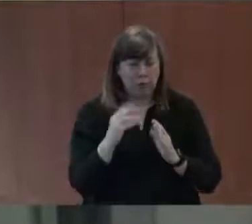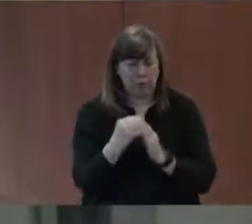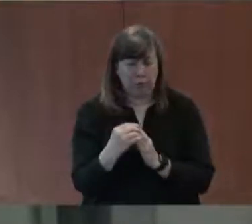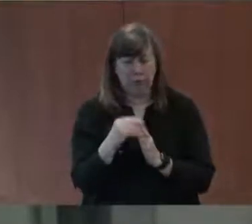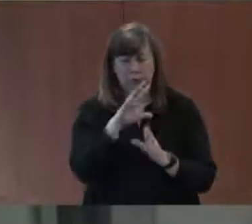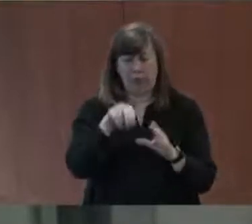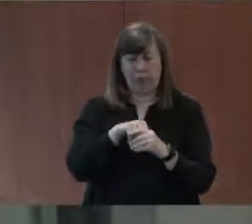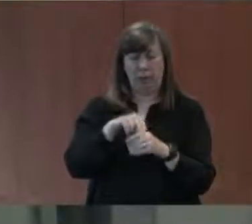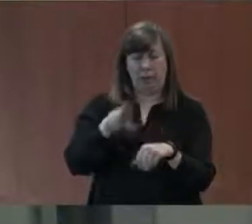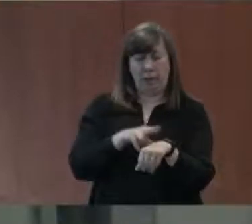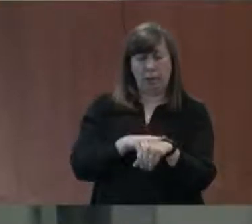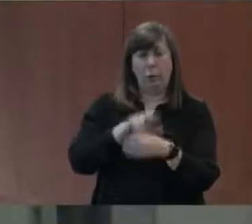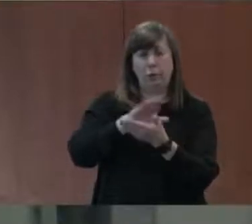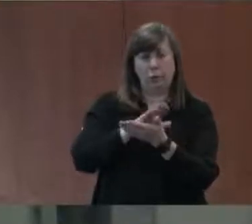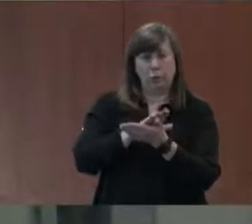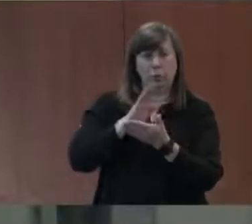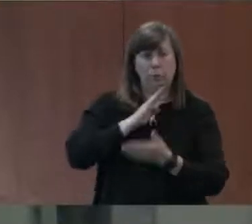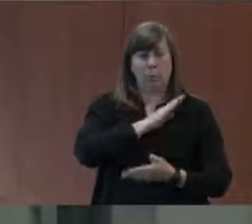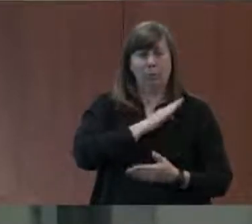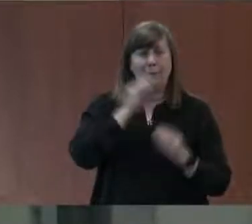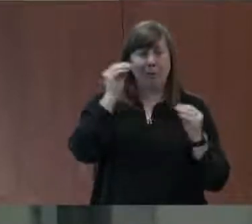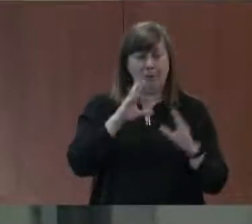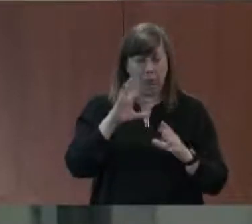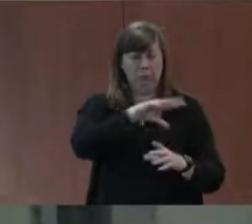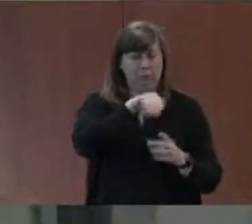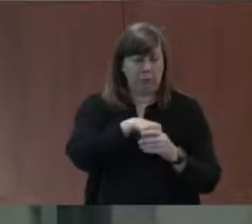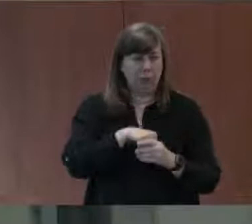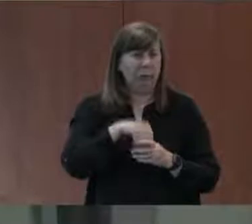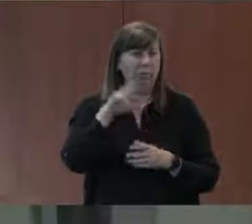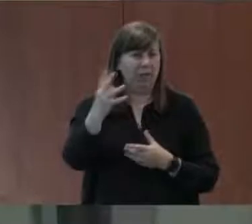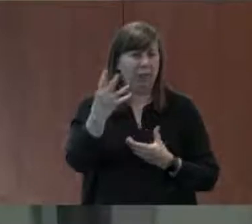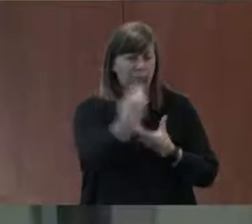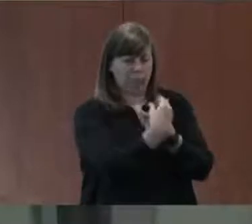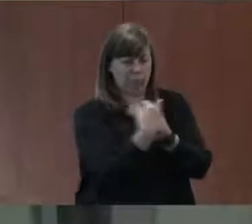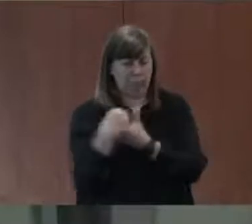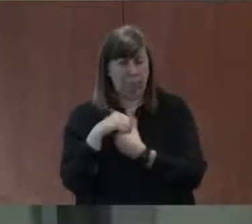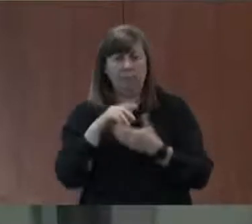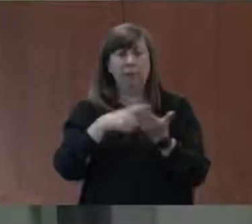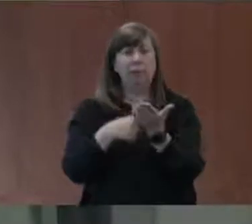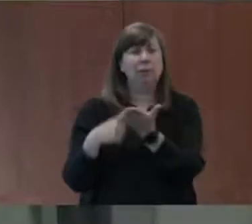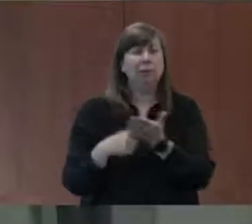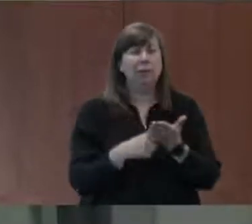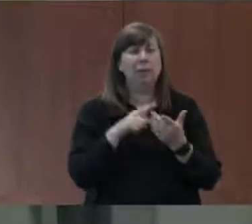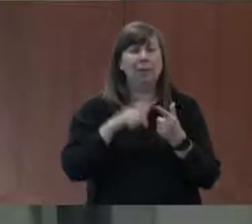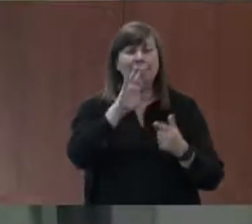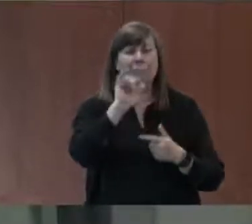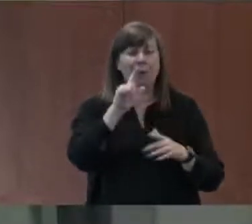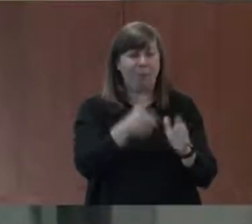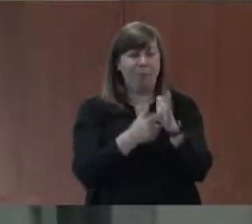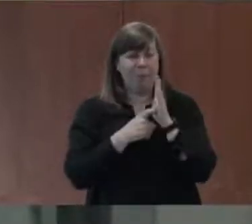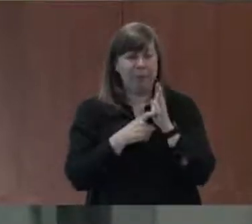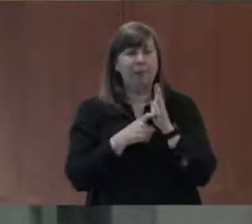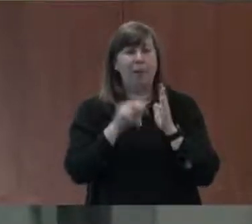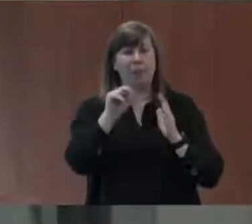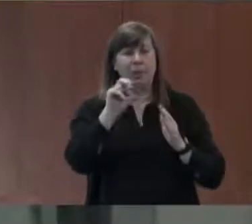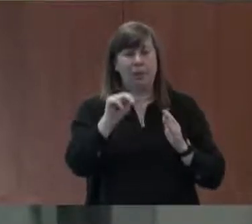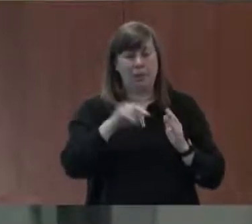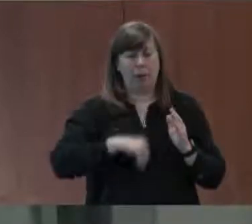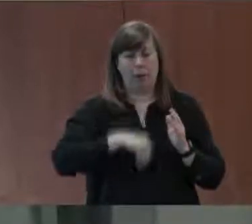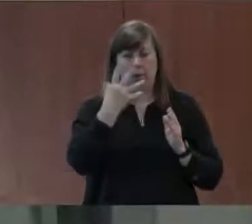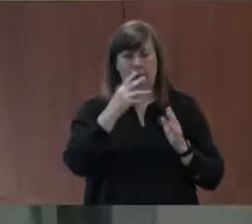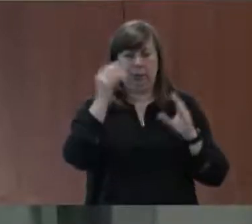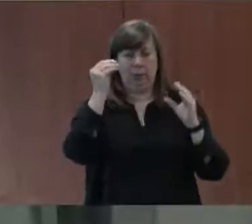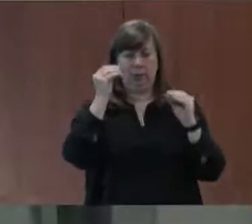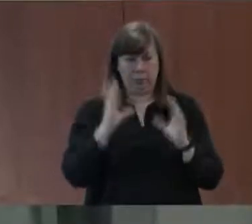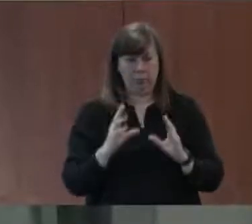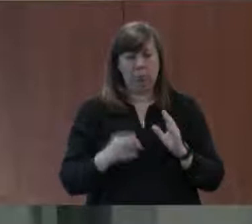National Association of School Boards and the Teachers Union to incorporate their input. I discussed the portion of this bill that mandates that non-Caucasian teachers will be eligible